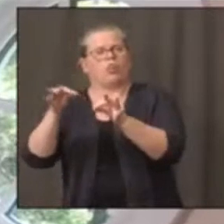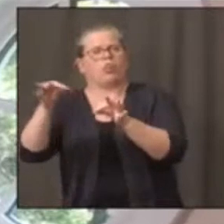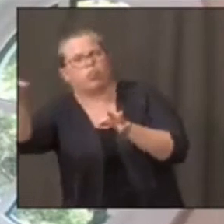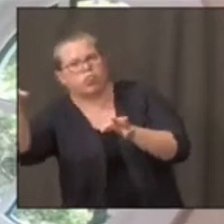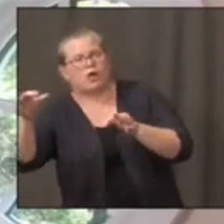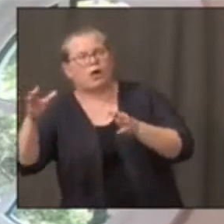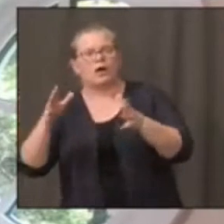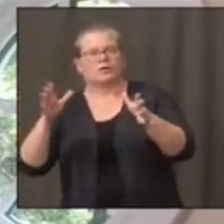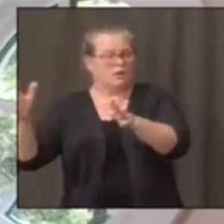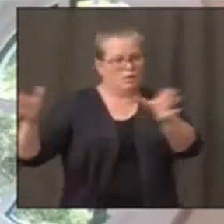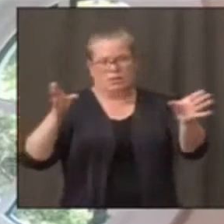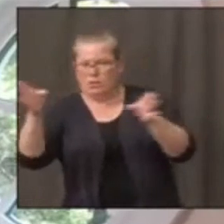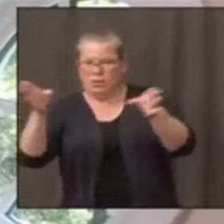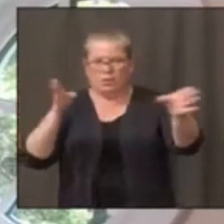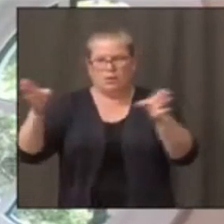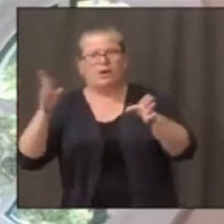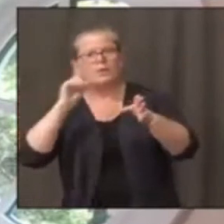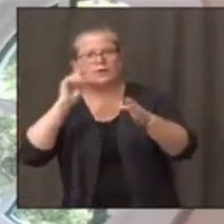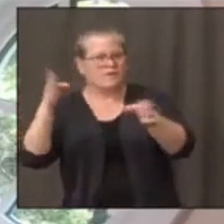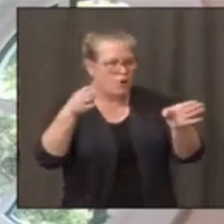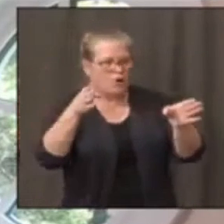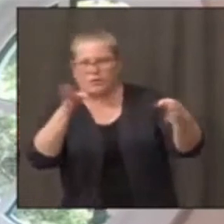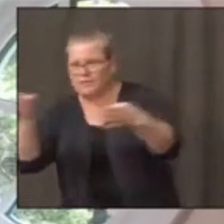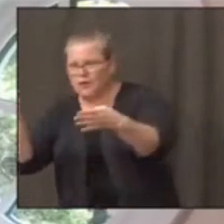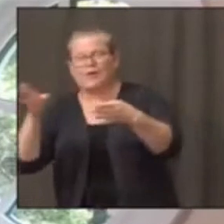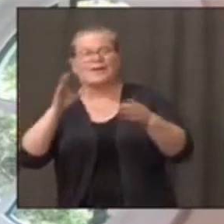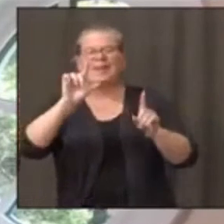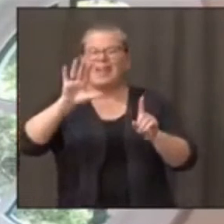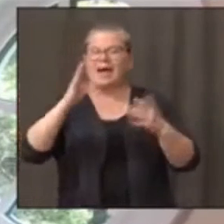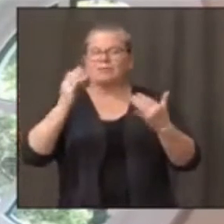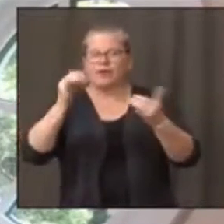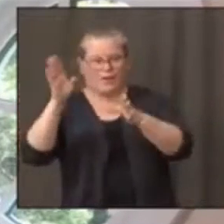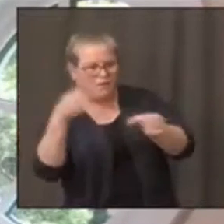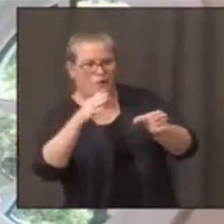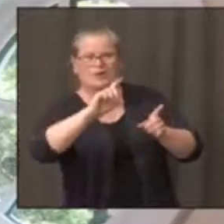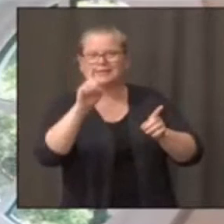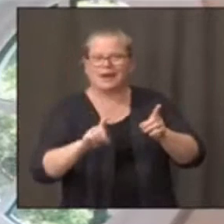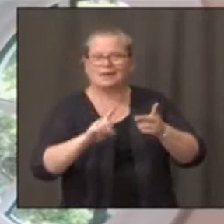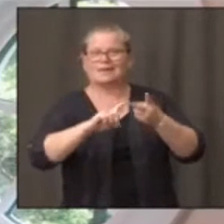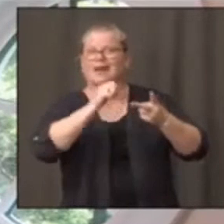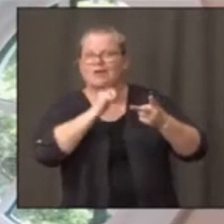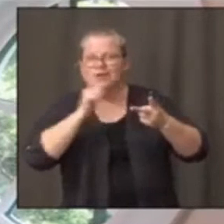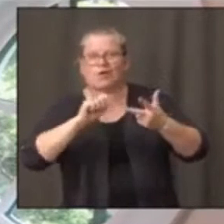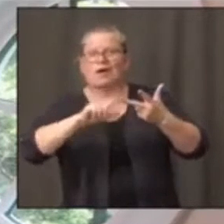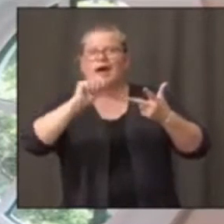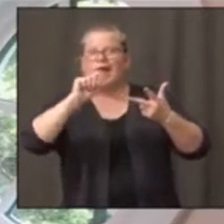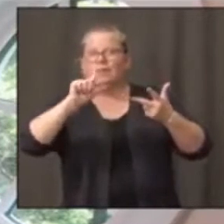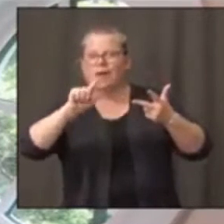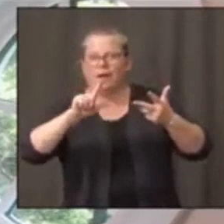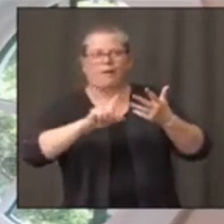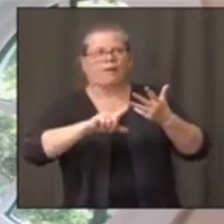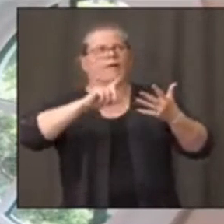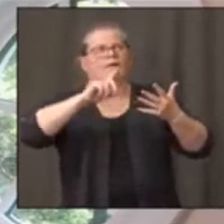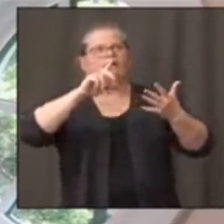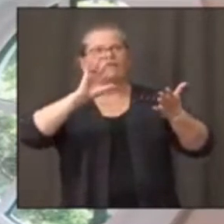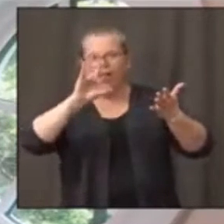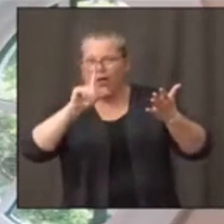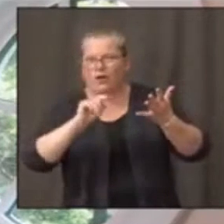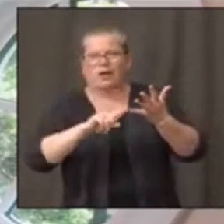the most urgent public health need is, which is right now Florida, Texas, Arizona, Alabama, California, Southern